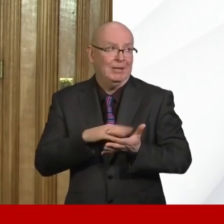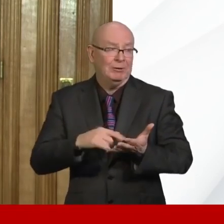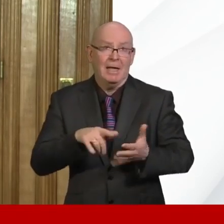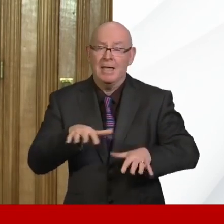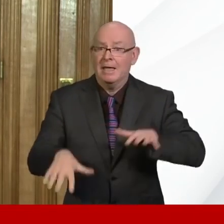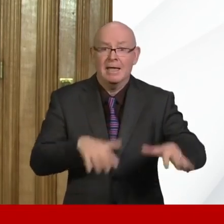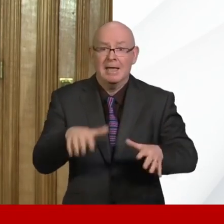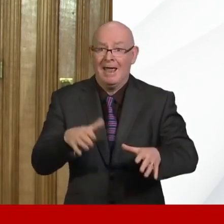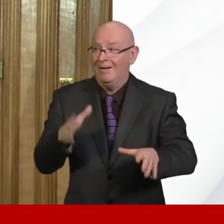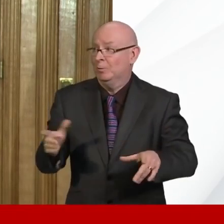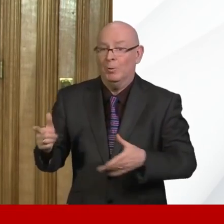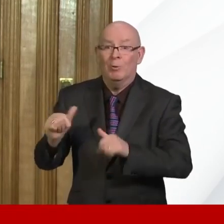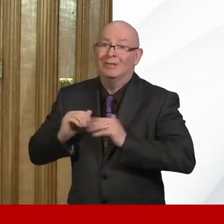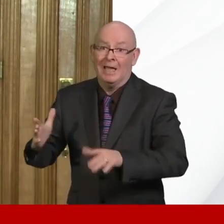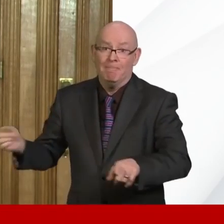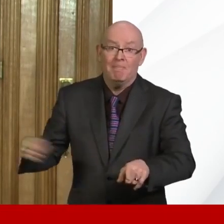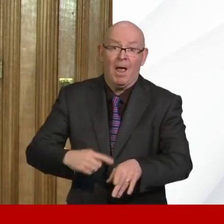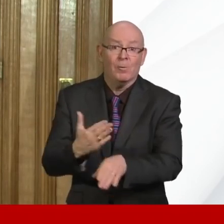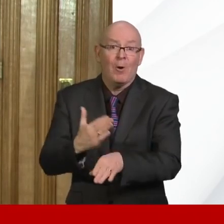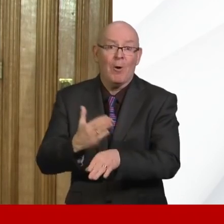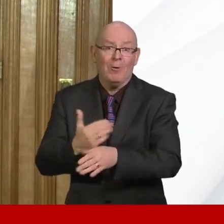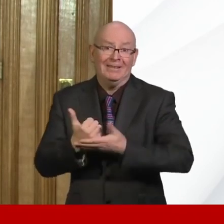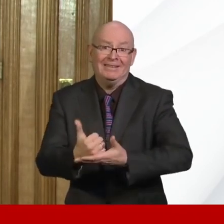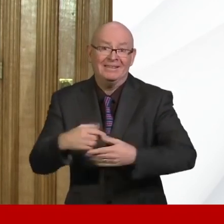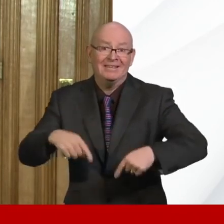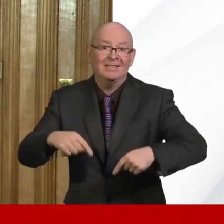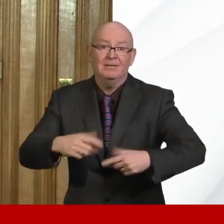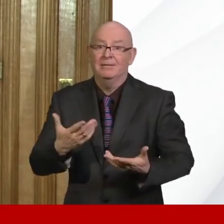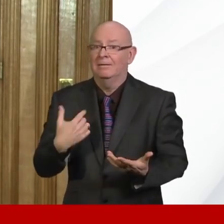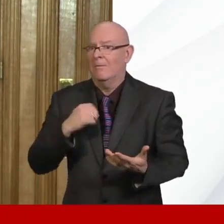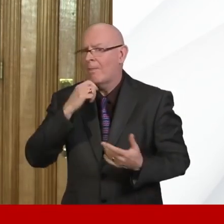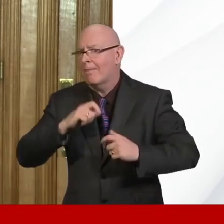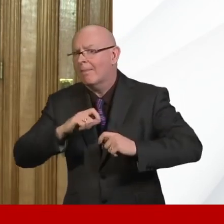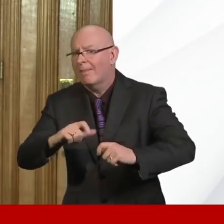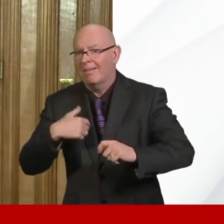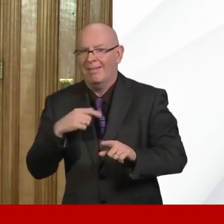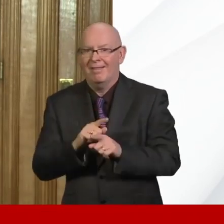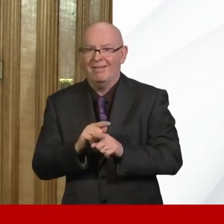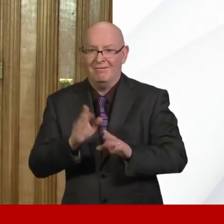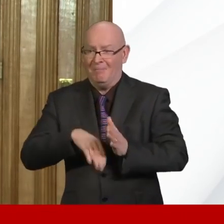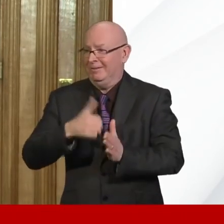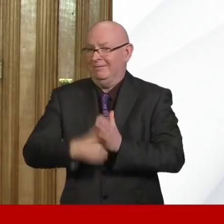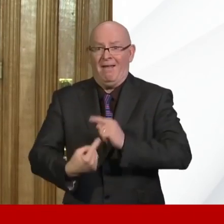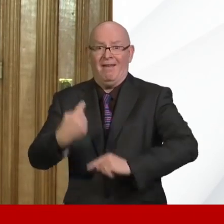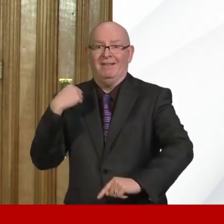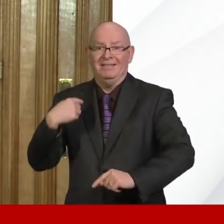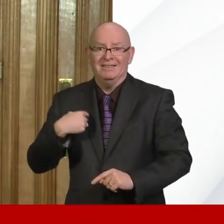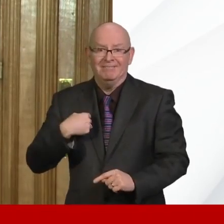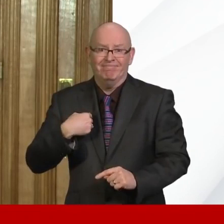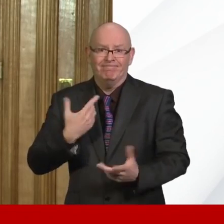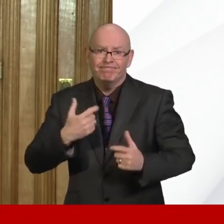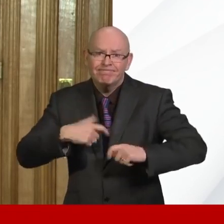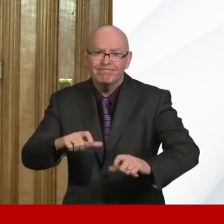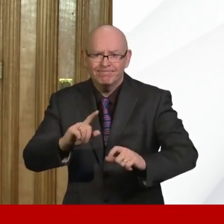consistently advised that there is an important trade-off. And so far, the judgment of our advisors has been that closing schools is actually